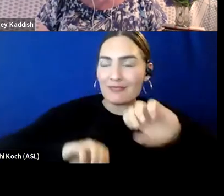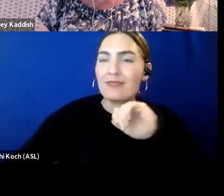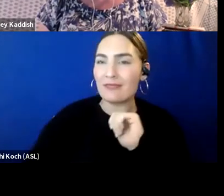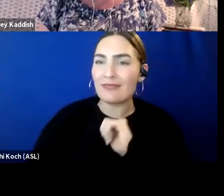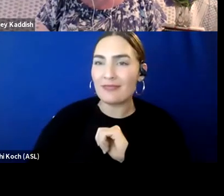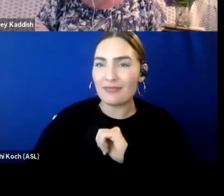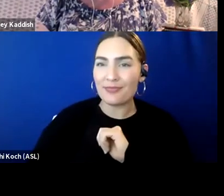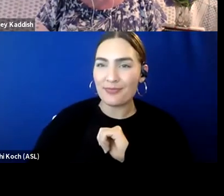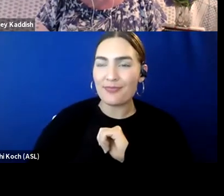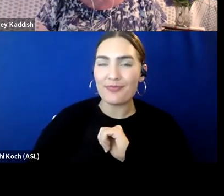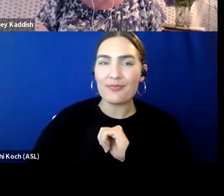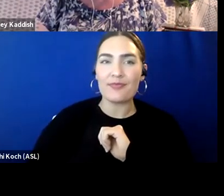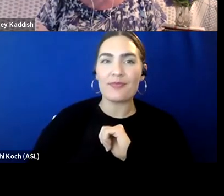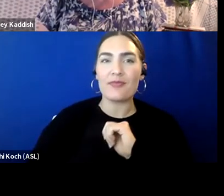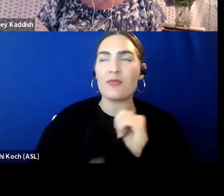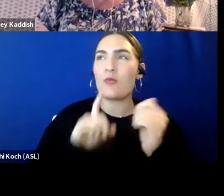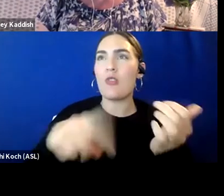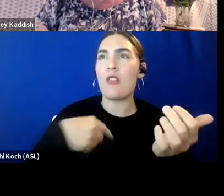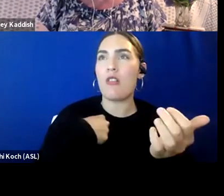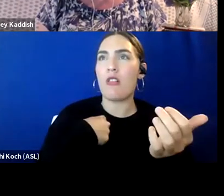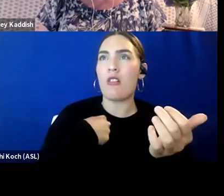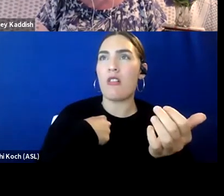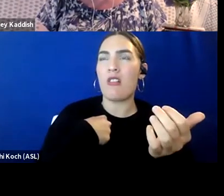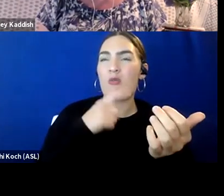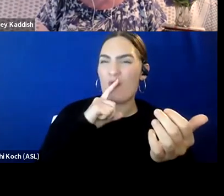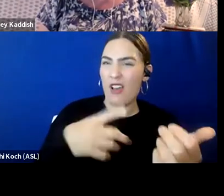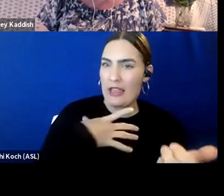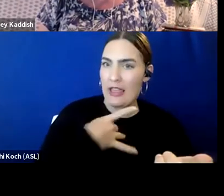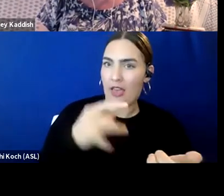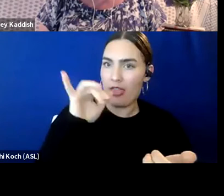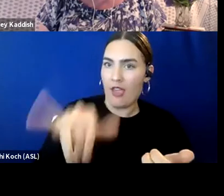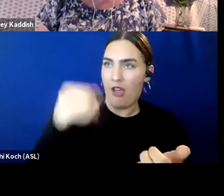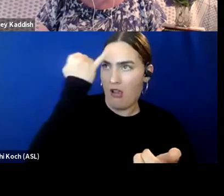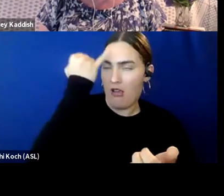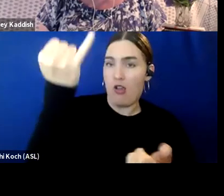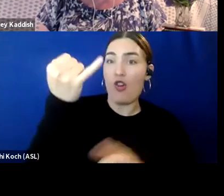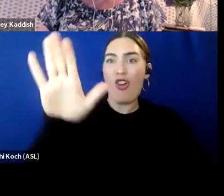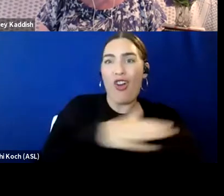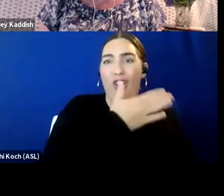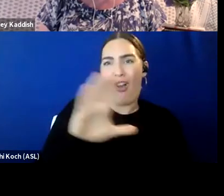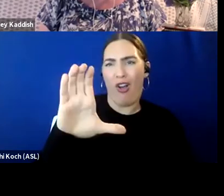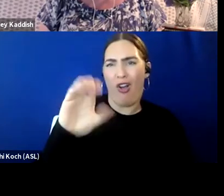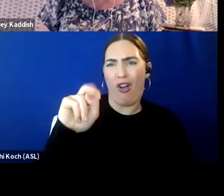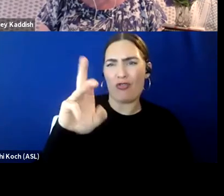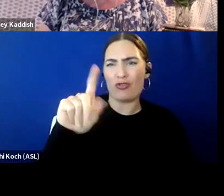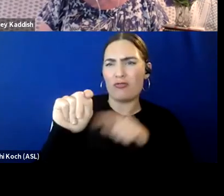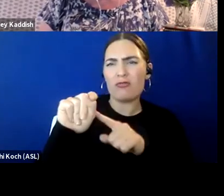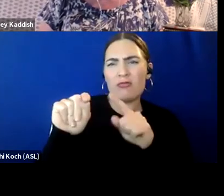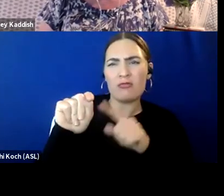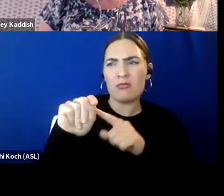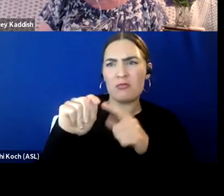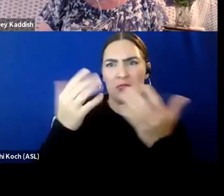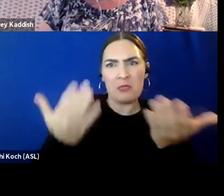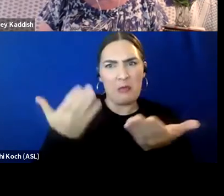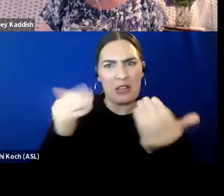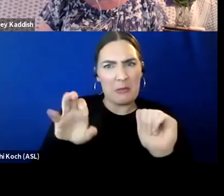Also, I love the idea of changing what we think going into a concert. What is a concert? What if it weren't just going in a large space with a